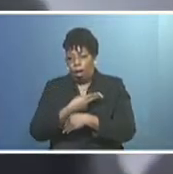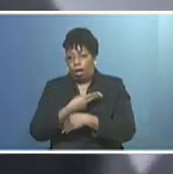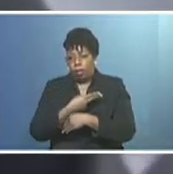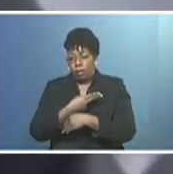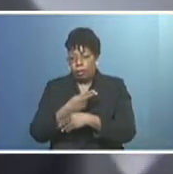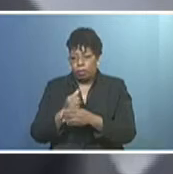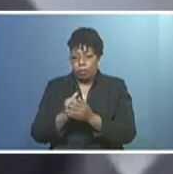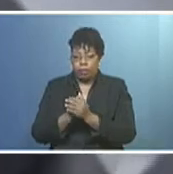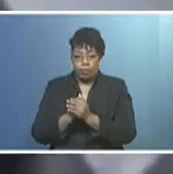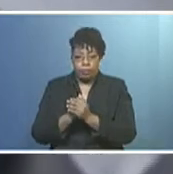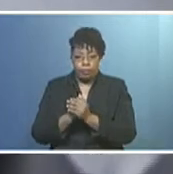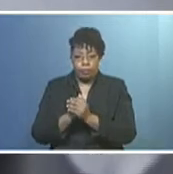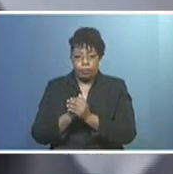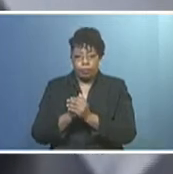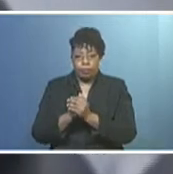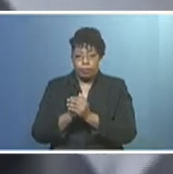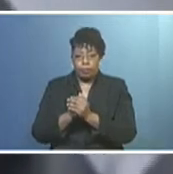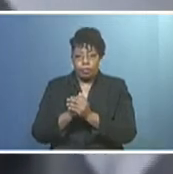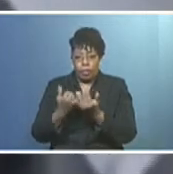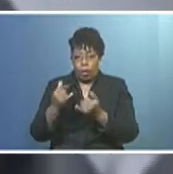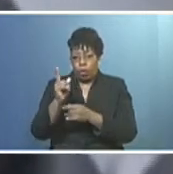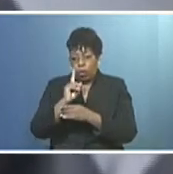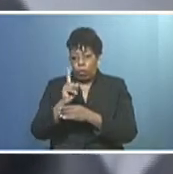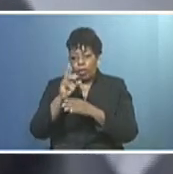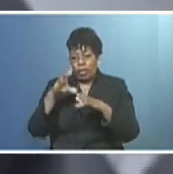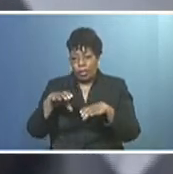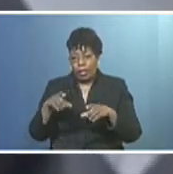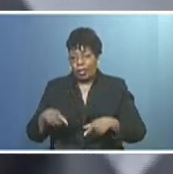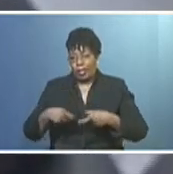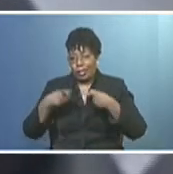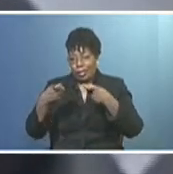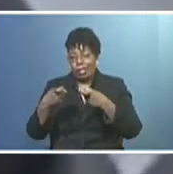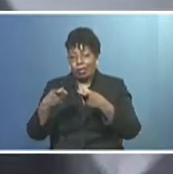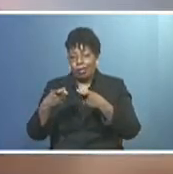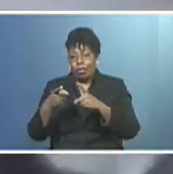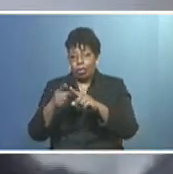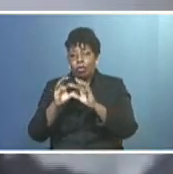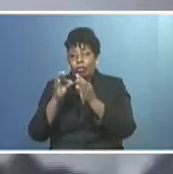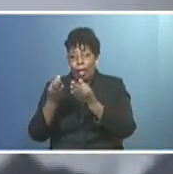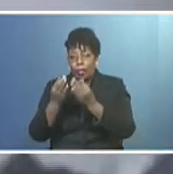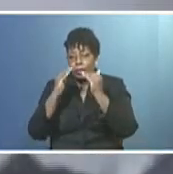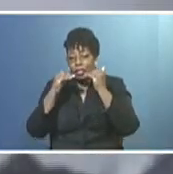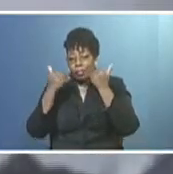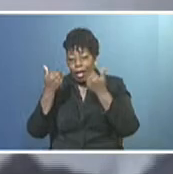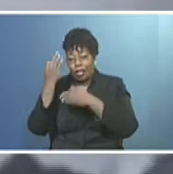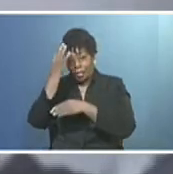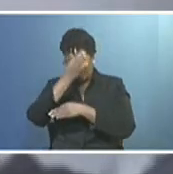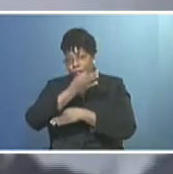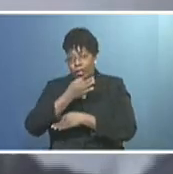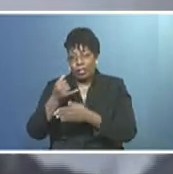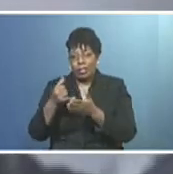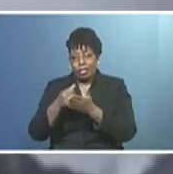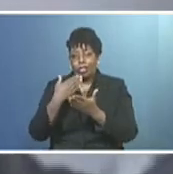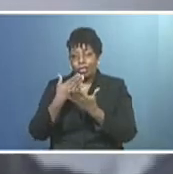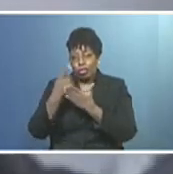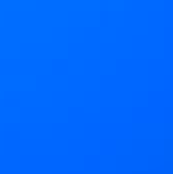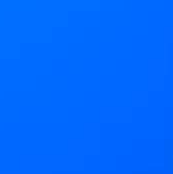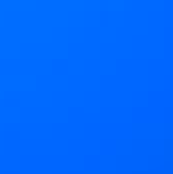position we're in to give families and put smiles on their faces, it's like a dream.